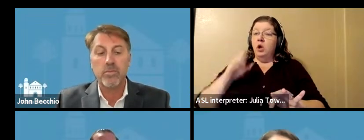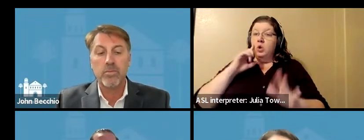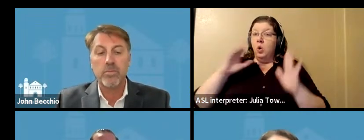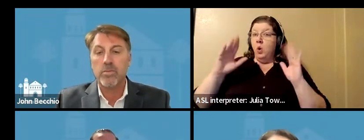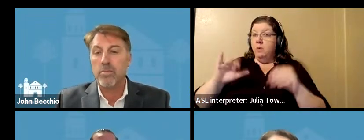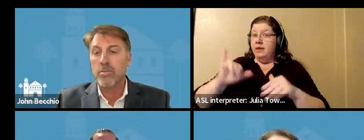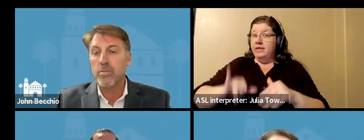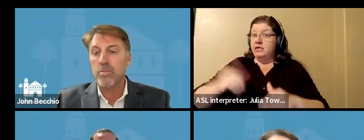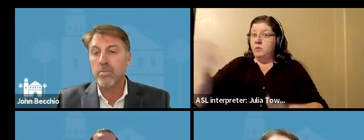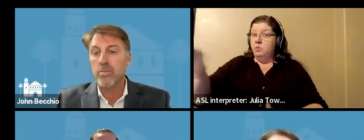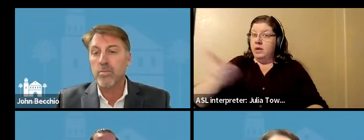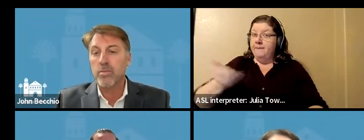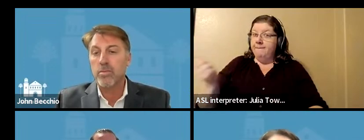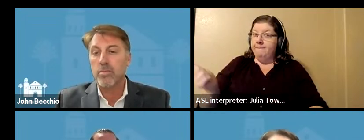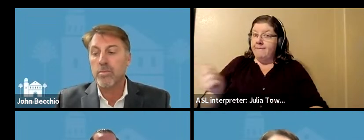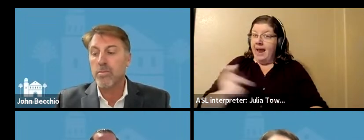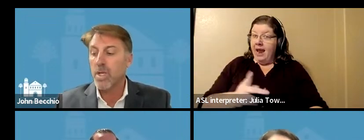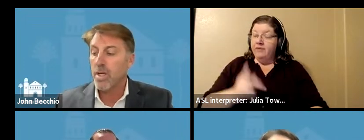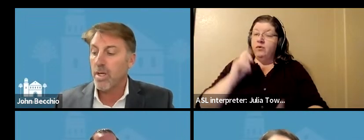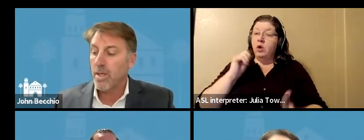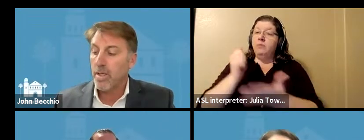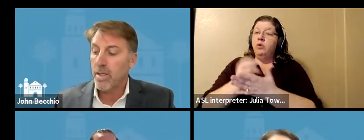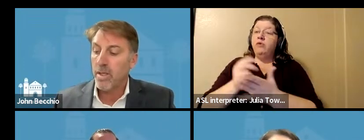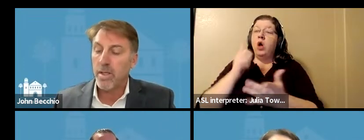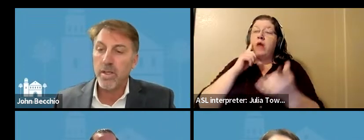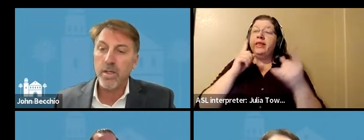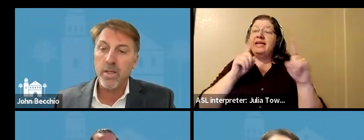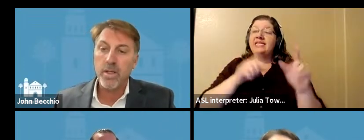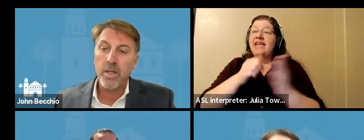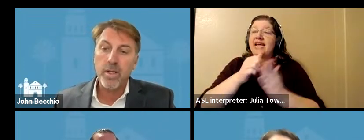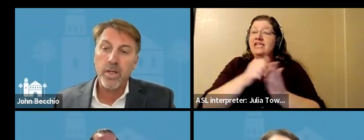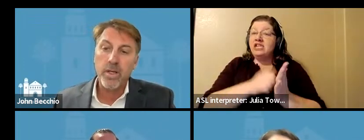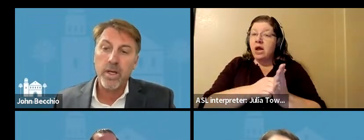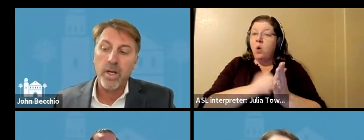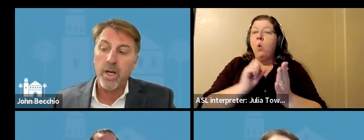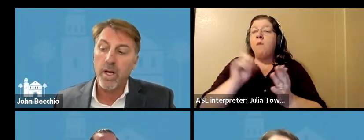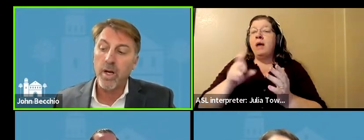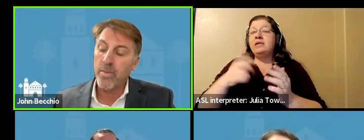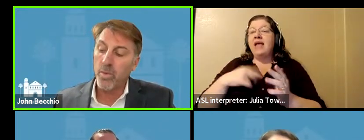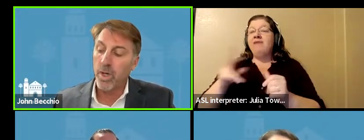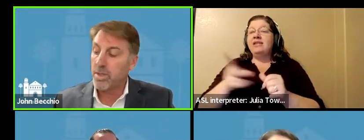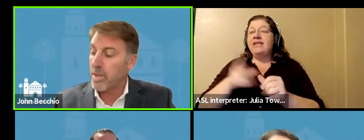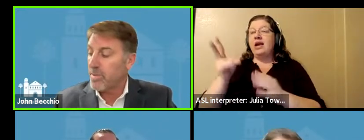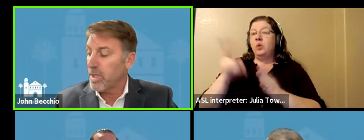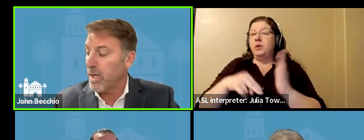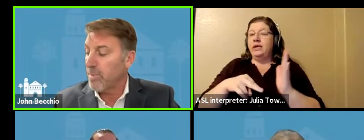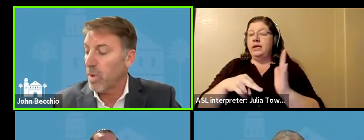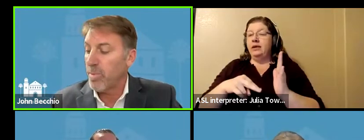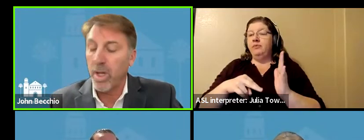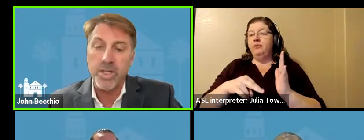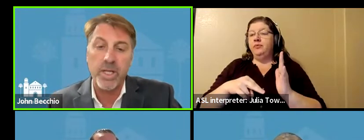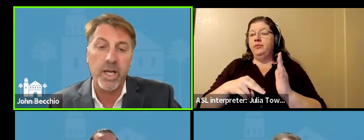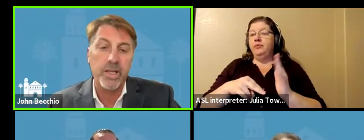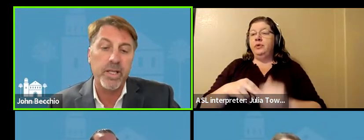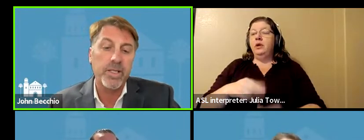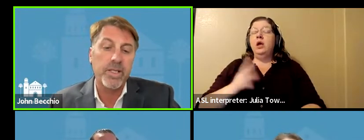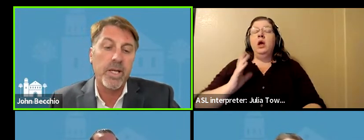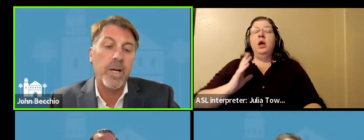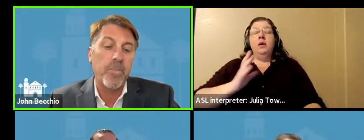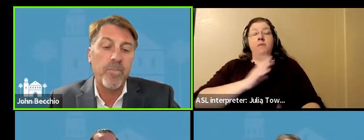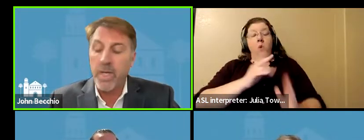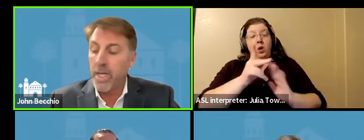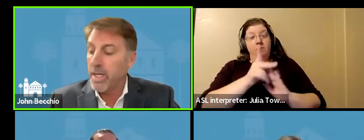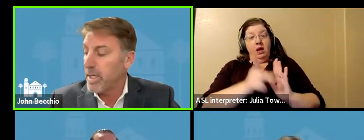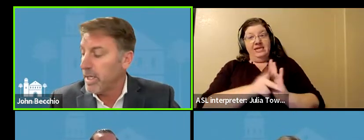this back for approval on the consent agenda? Or does it need to have a second reading? Or well, some board policy like